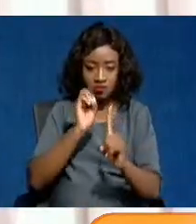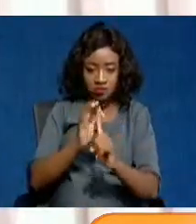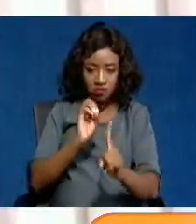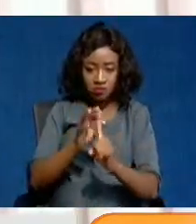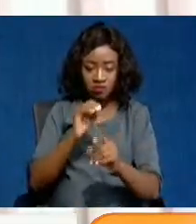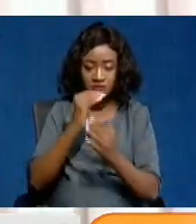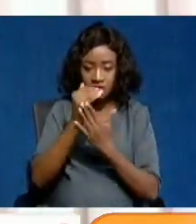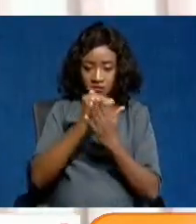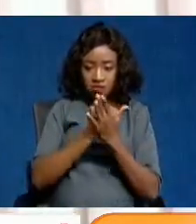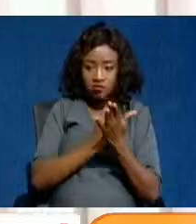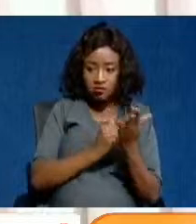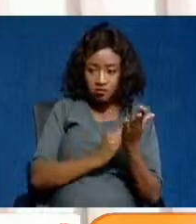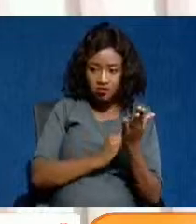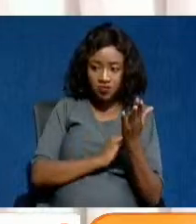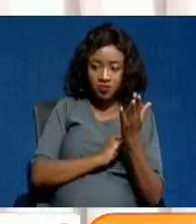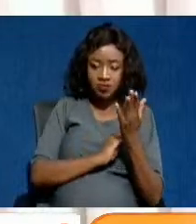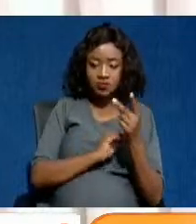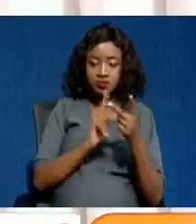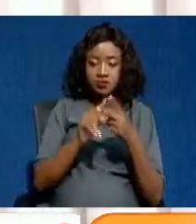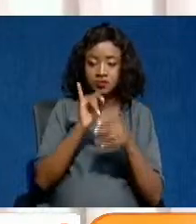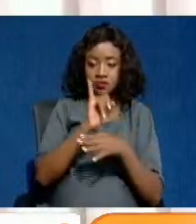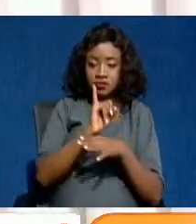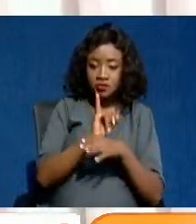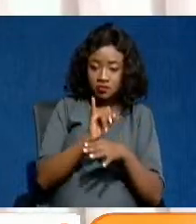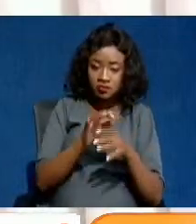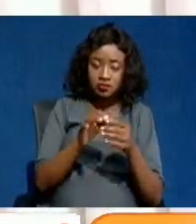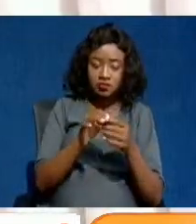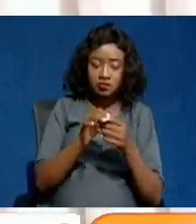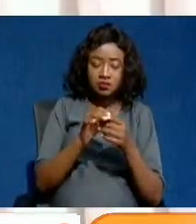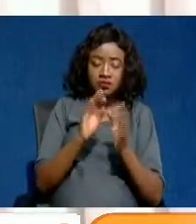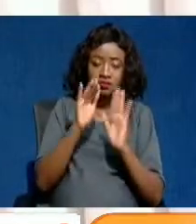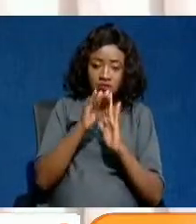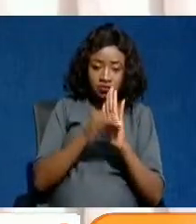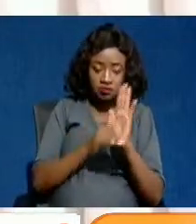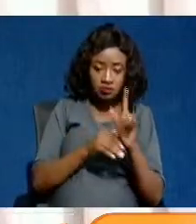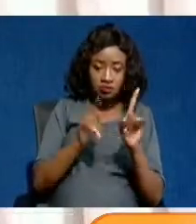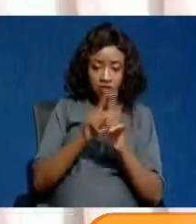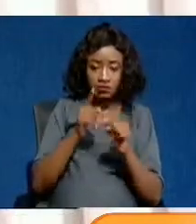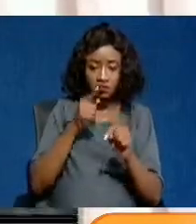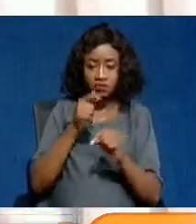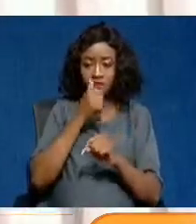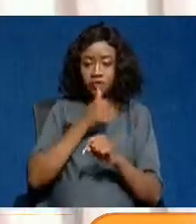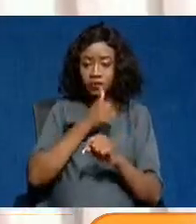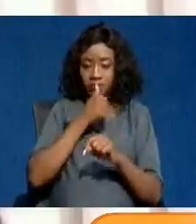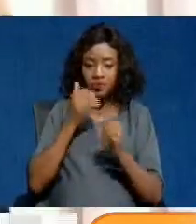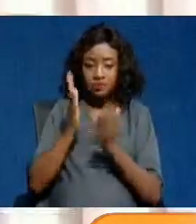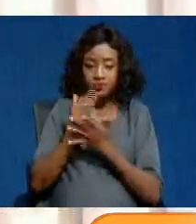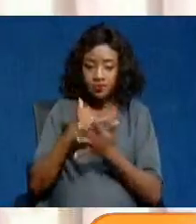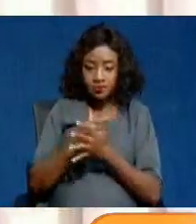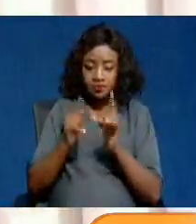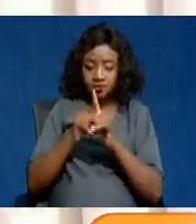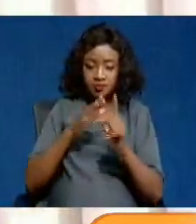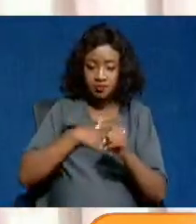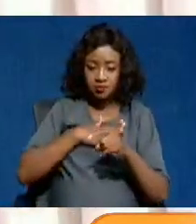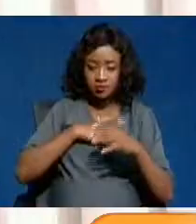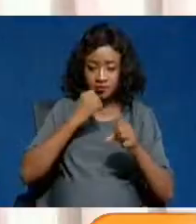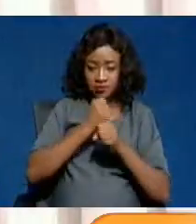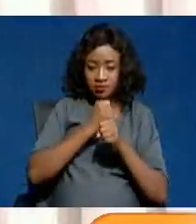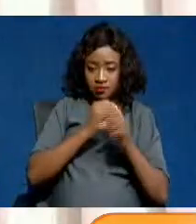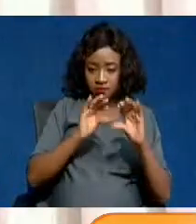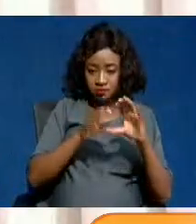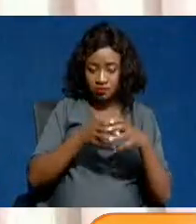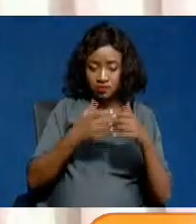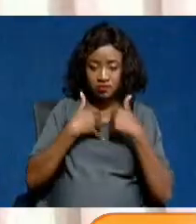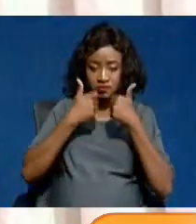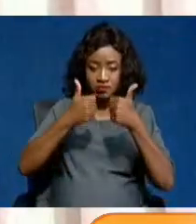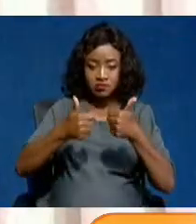programs, internship programs, and therefore the private sector and our stakeholders have a good